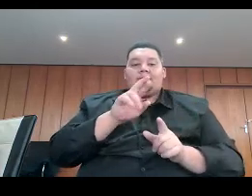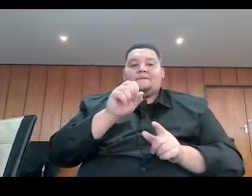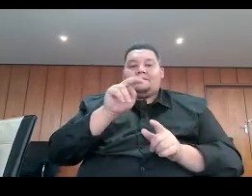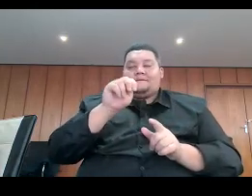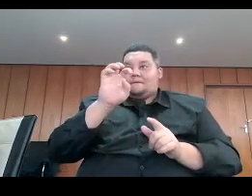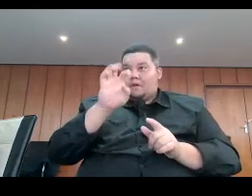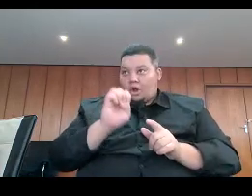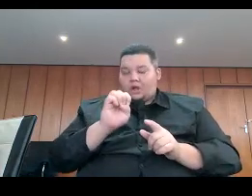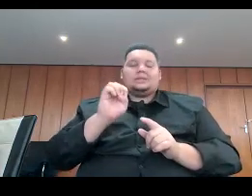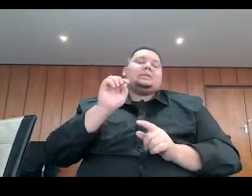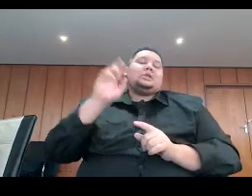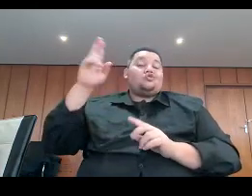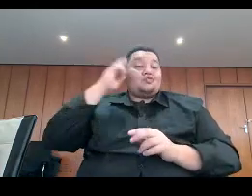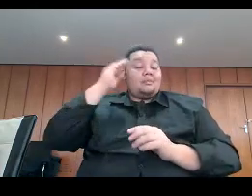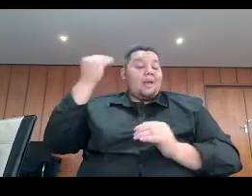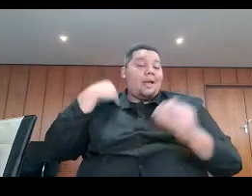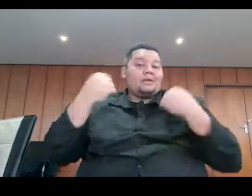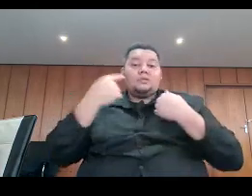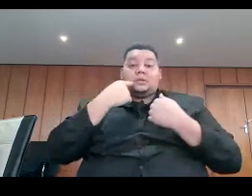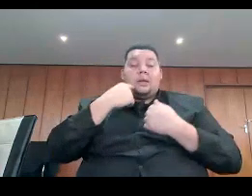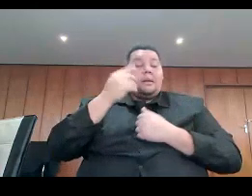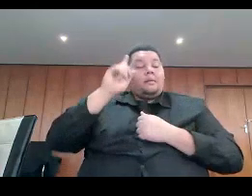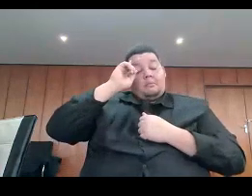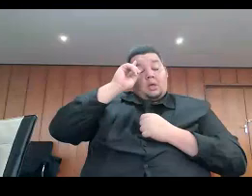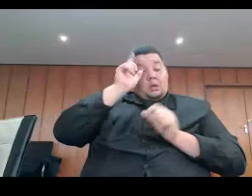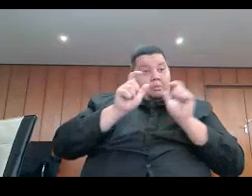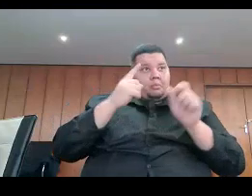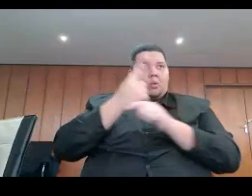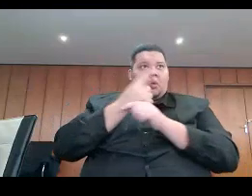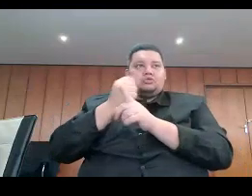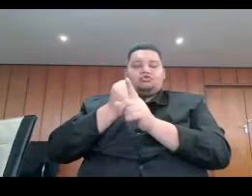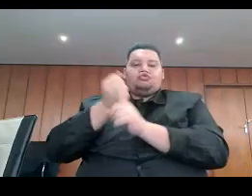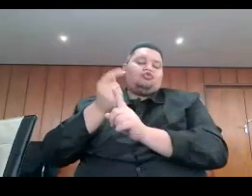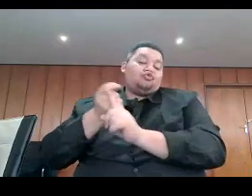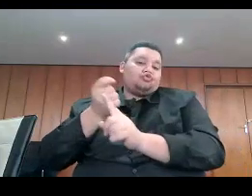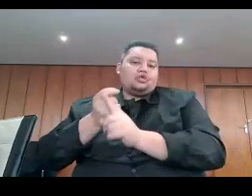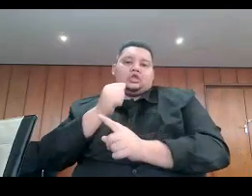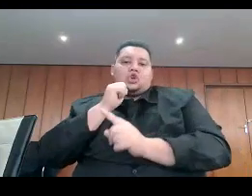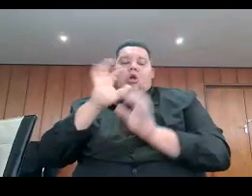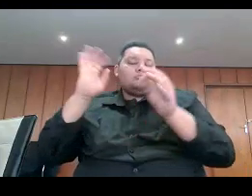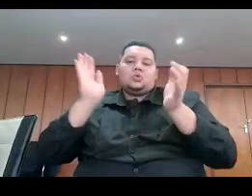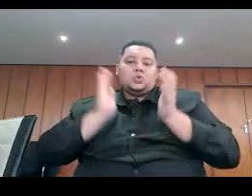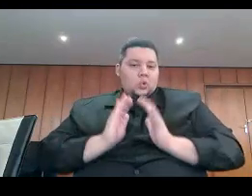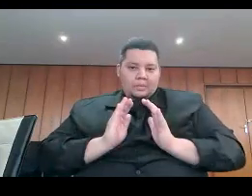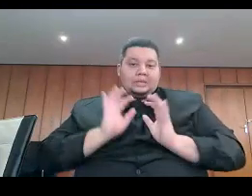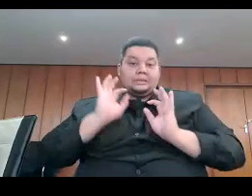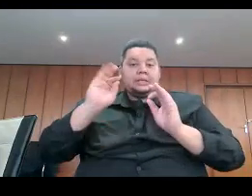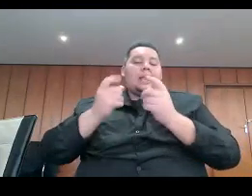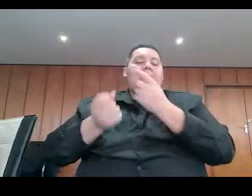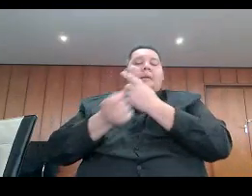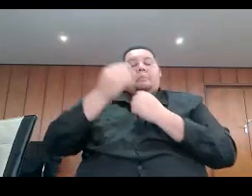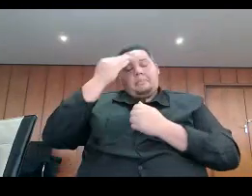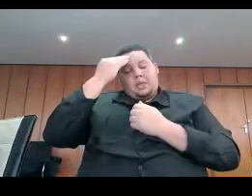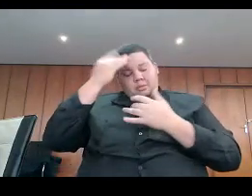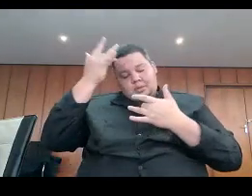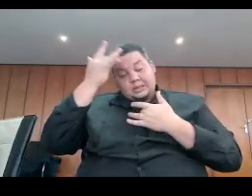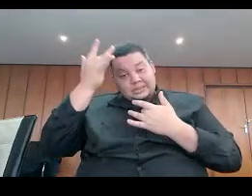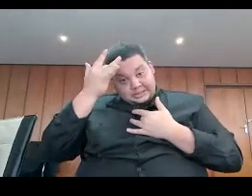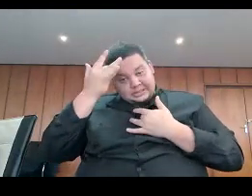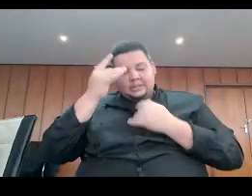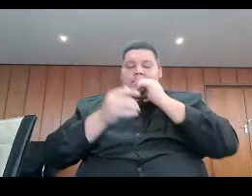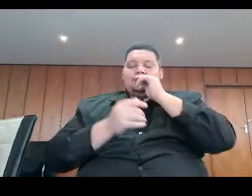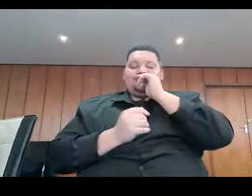treated as less than human, and this resulted in mental illness, which became disabling. We also know